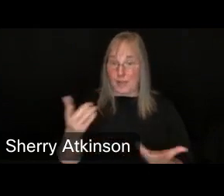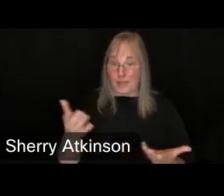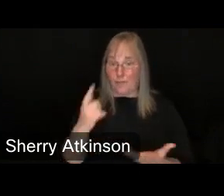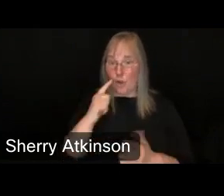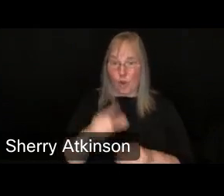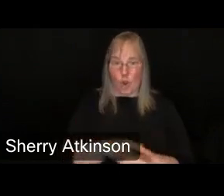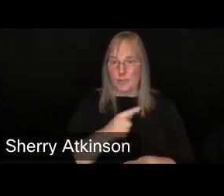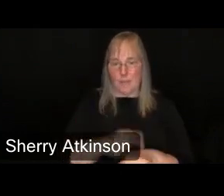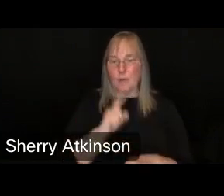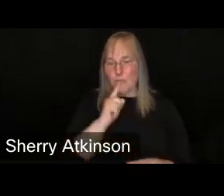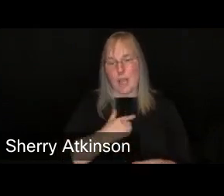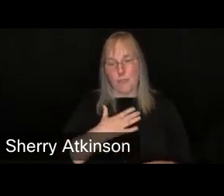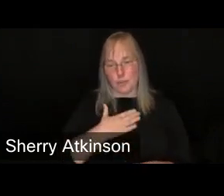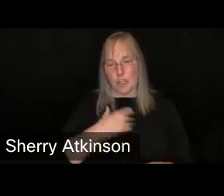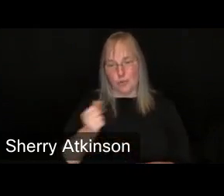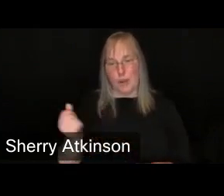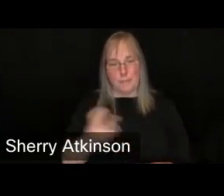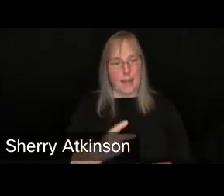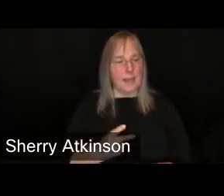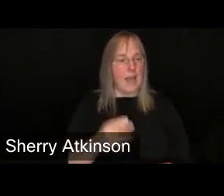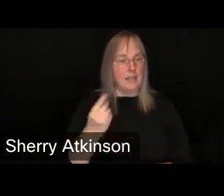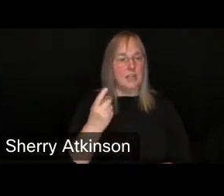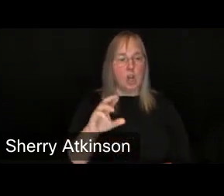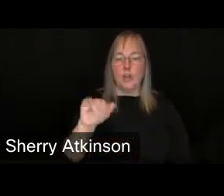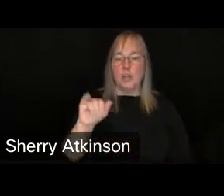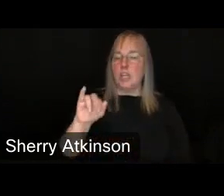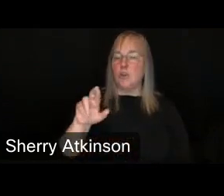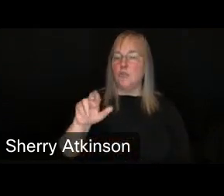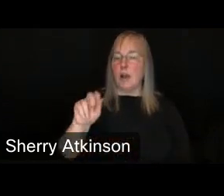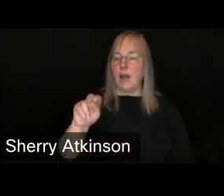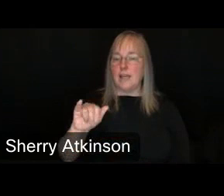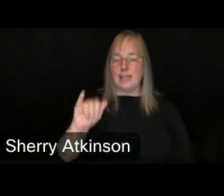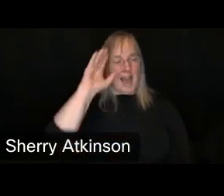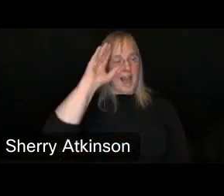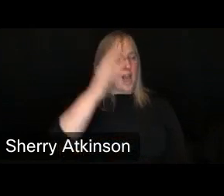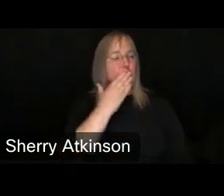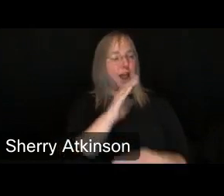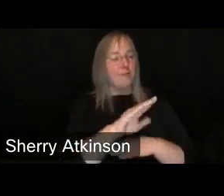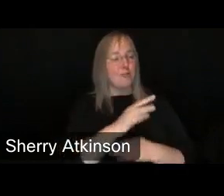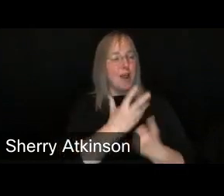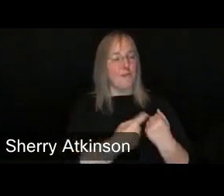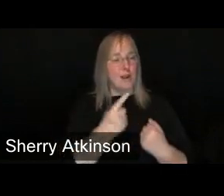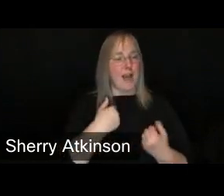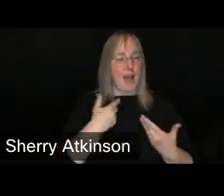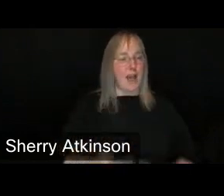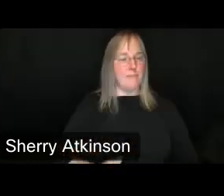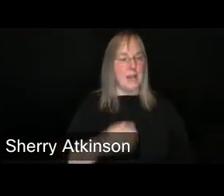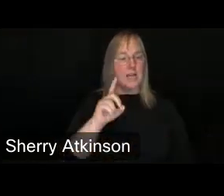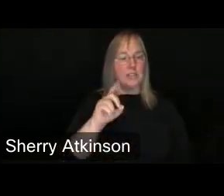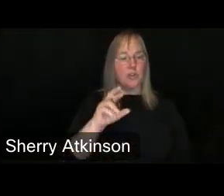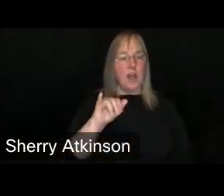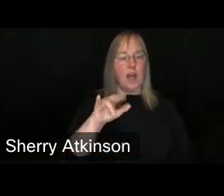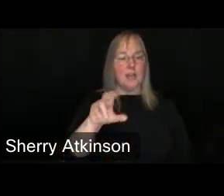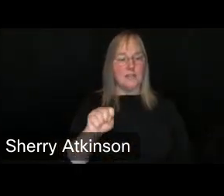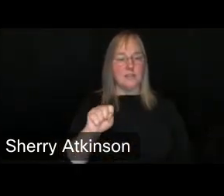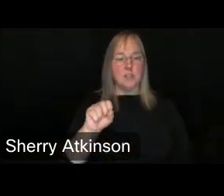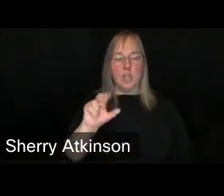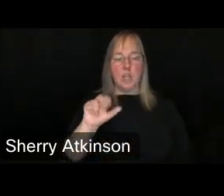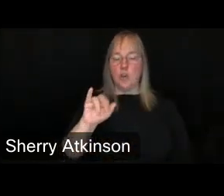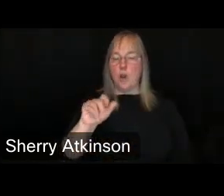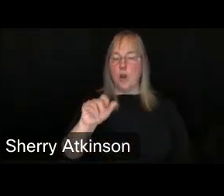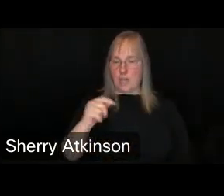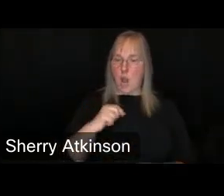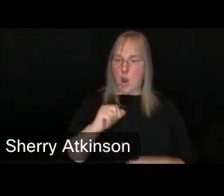appreciate you come back. And Dr. Ronnie. Hi, good afternoon, everybody. I'm Doris Irani. I'm the work at Towson University